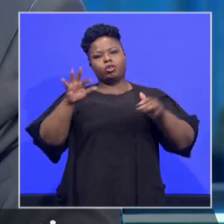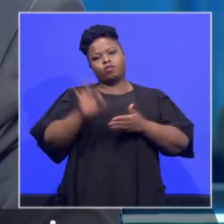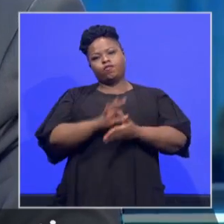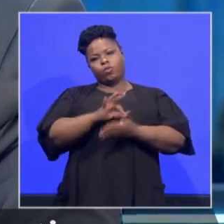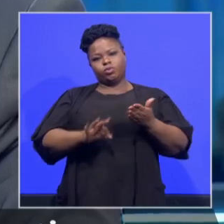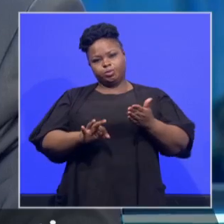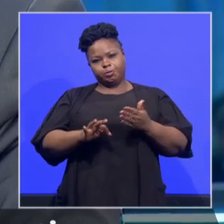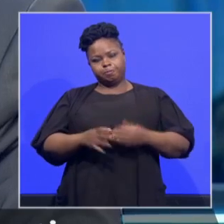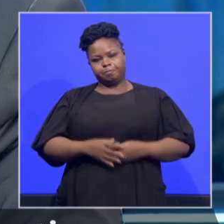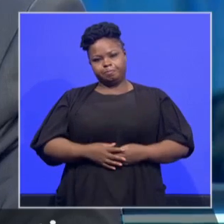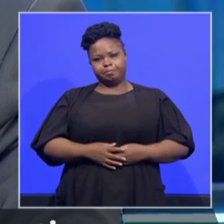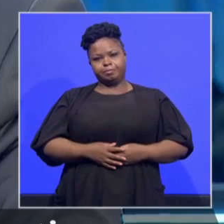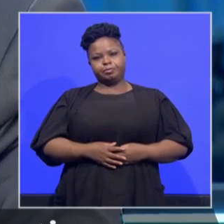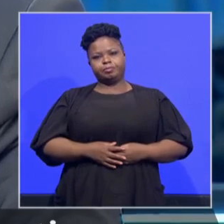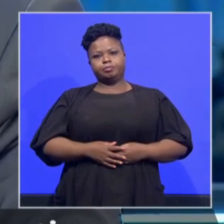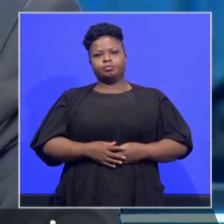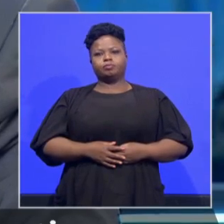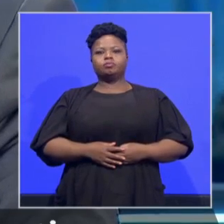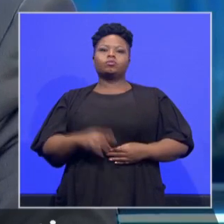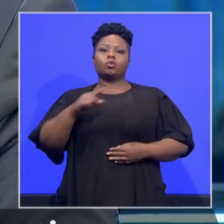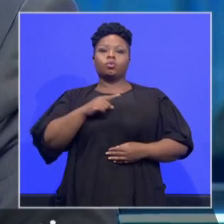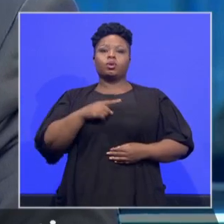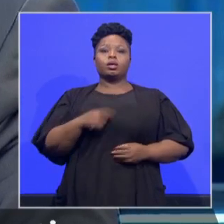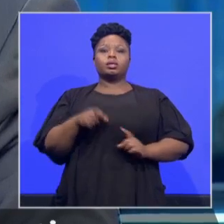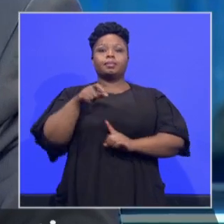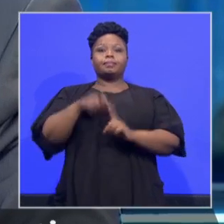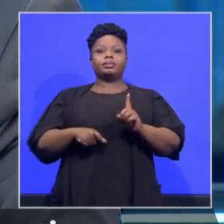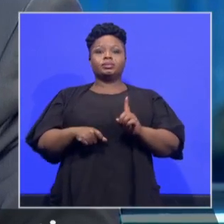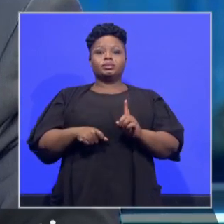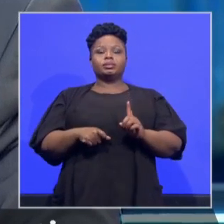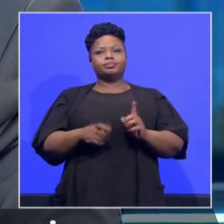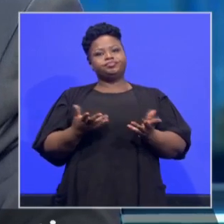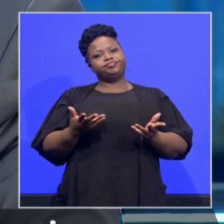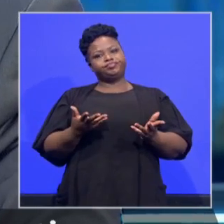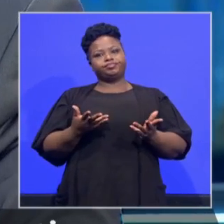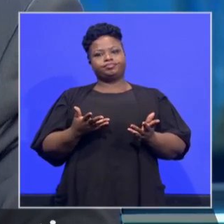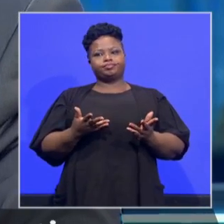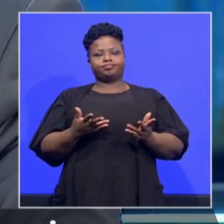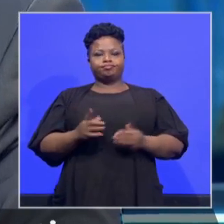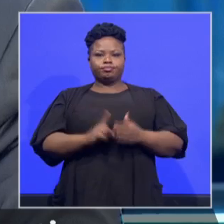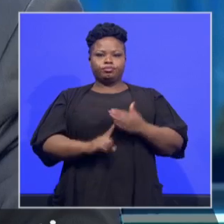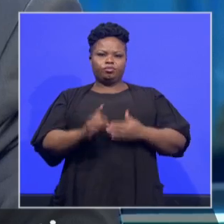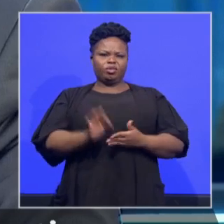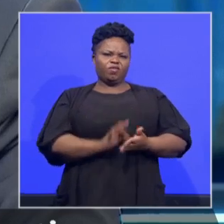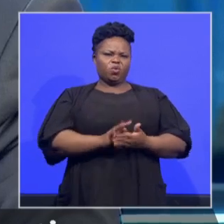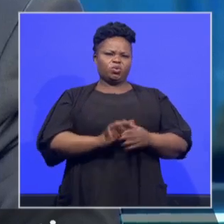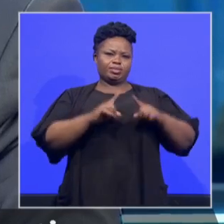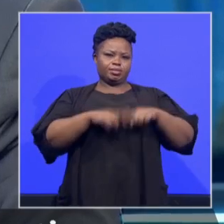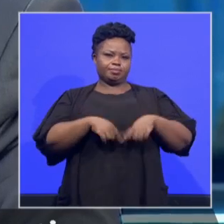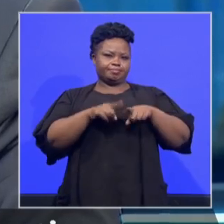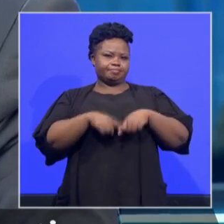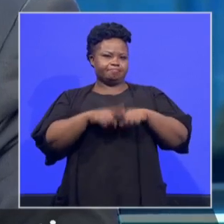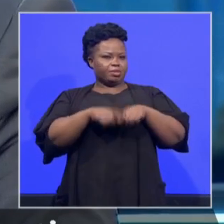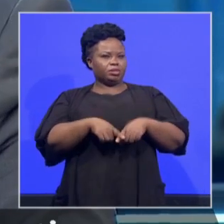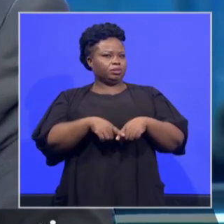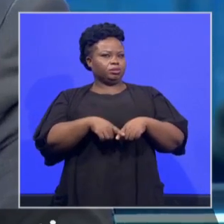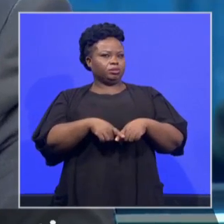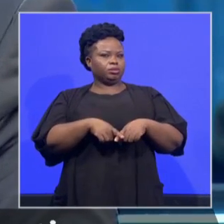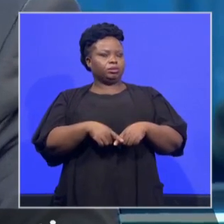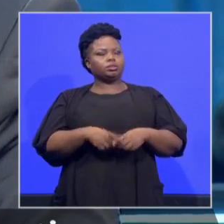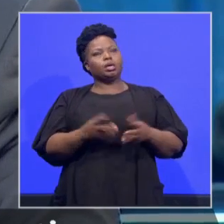that the way in which a person votes is dependent on or is